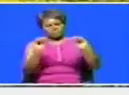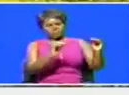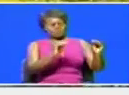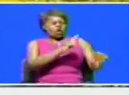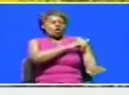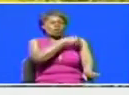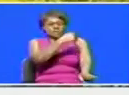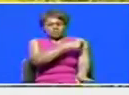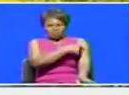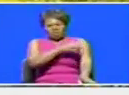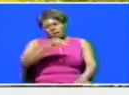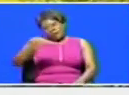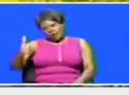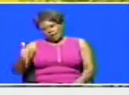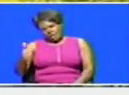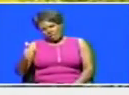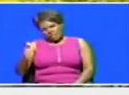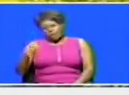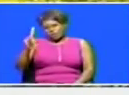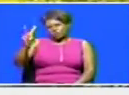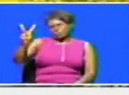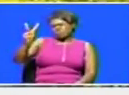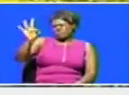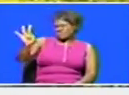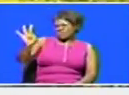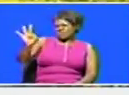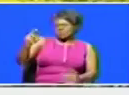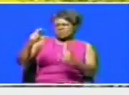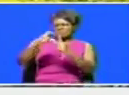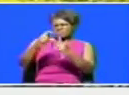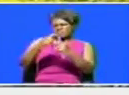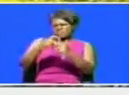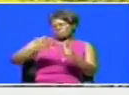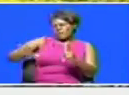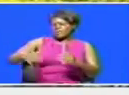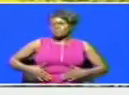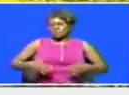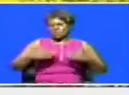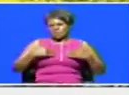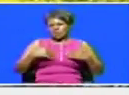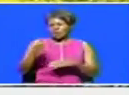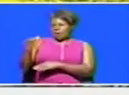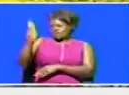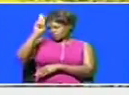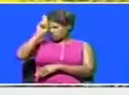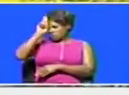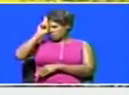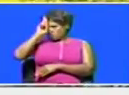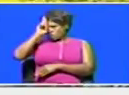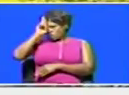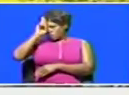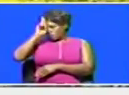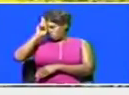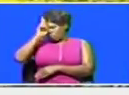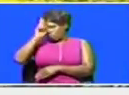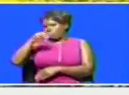hospital. We have others yet with about two, three bullets that are still lodged. So we actually went to ask the police that